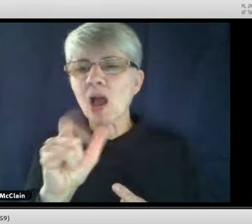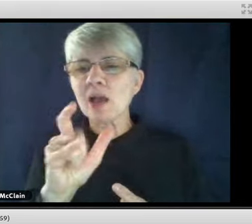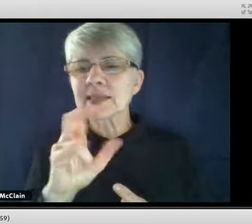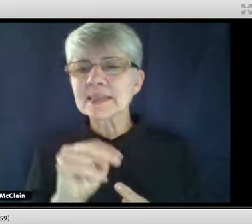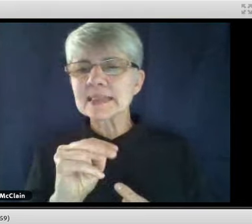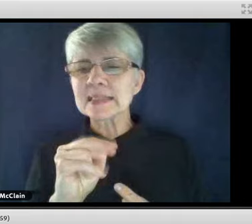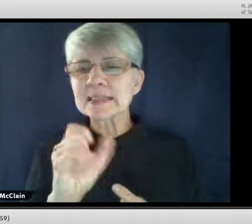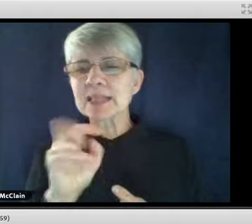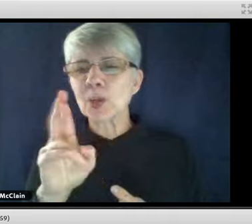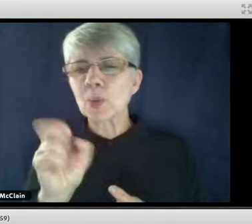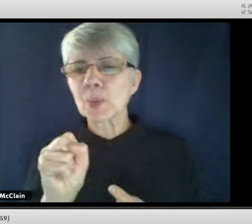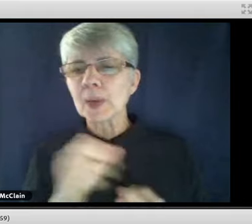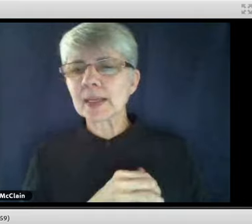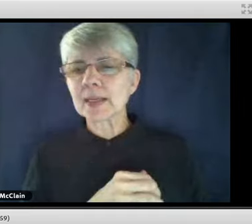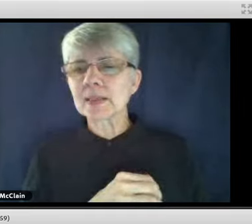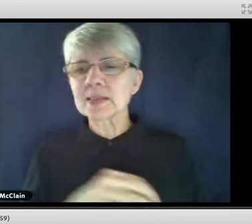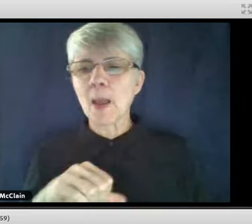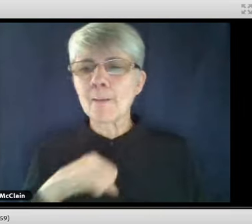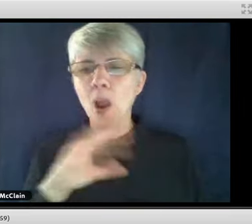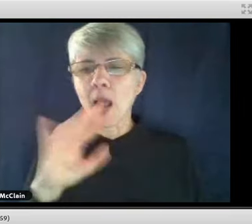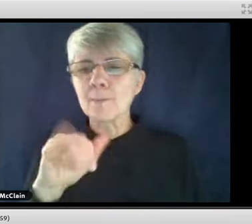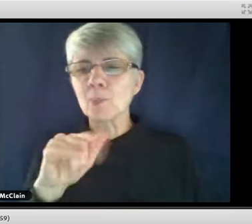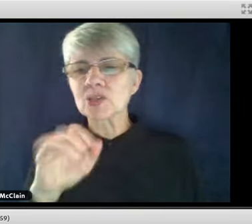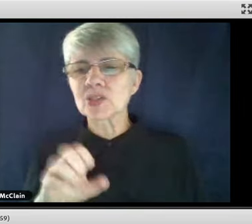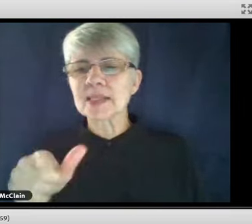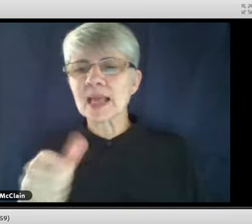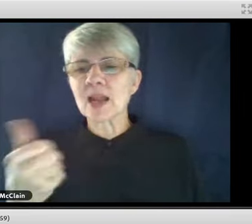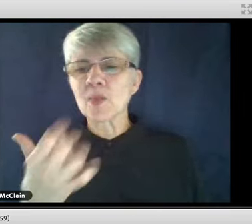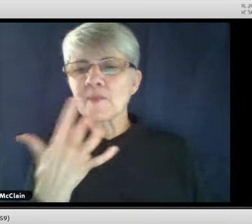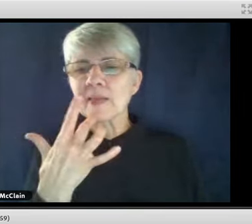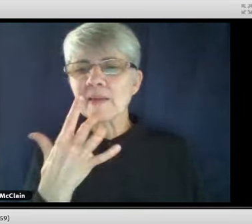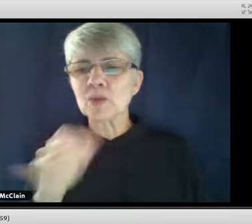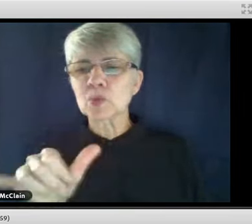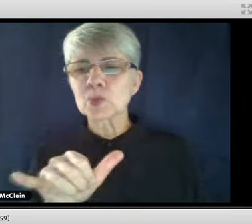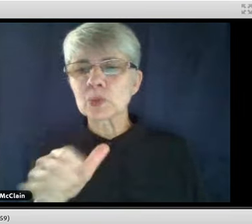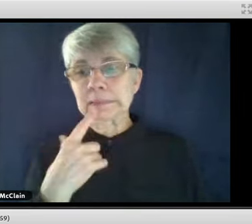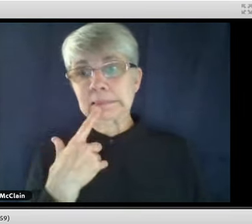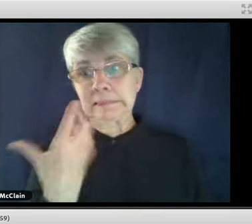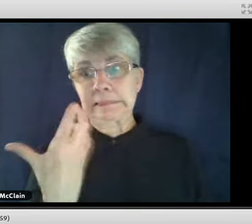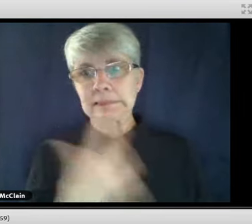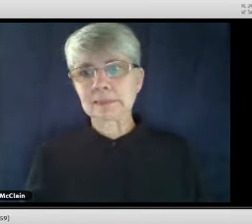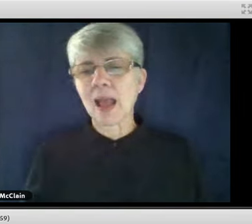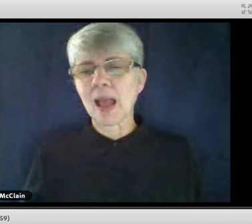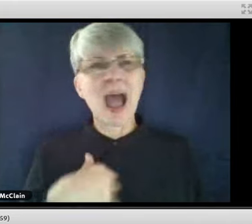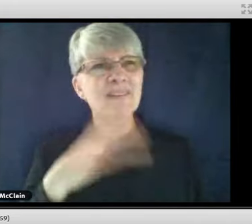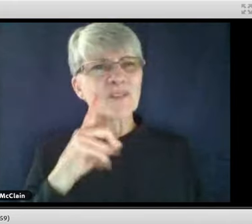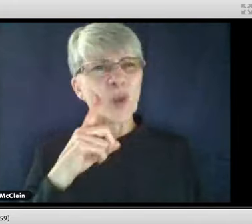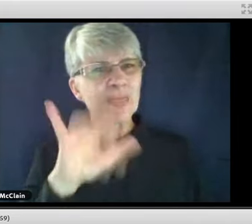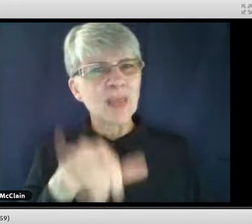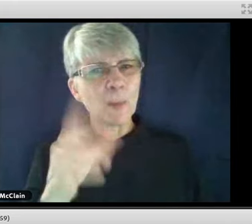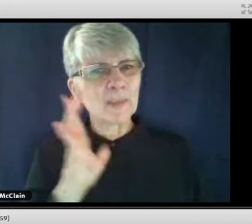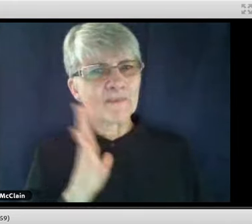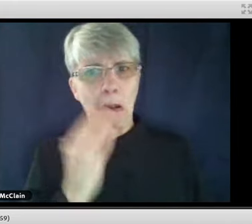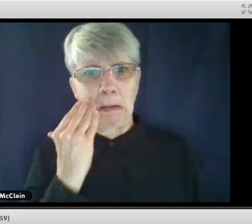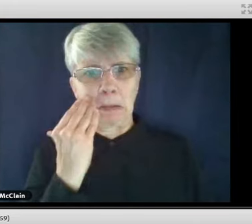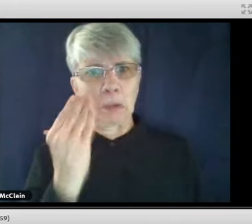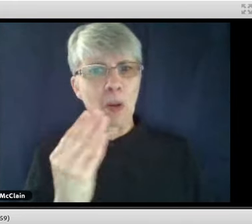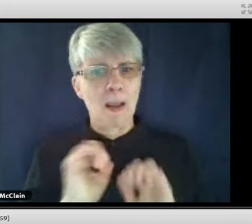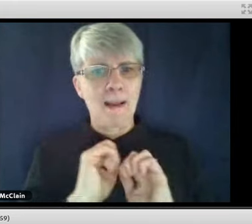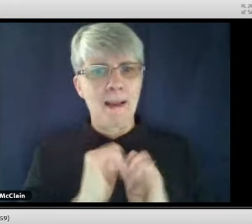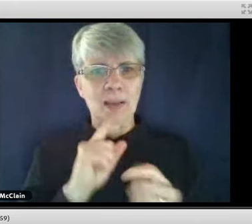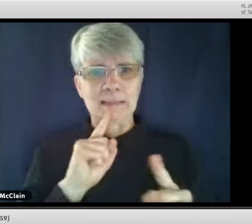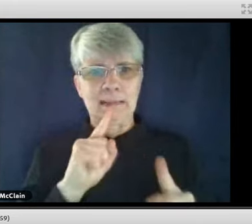series? You've got Pride, Prejudice, and other flavors too. Yikes. I've never heard of that before, so I don't even know how, I don't know if I